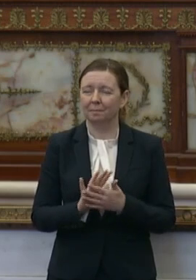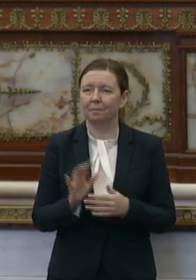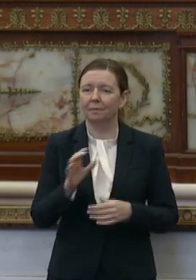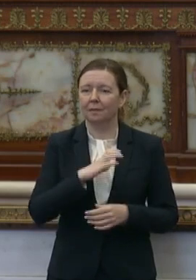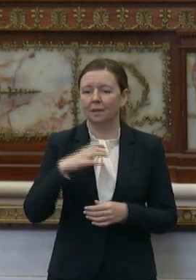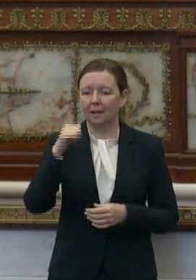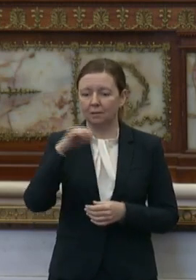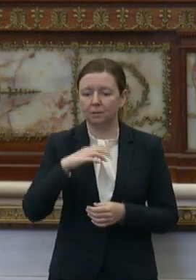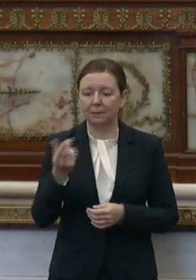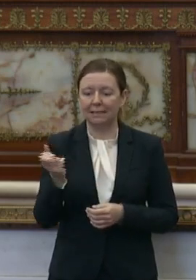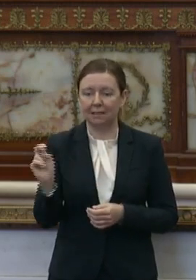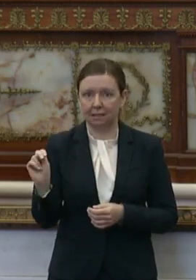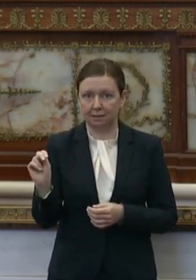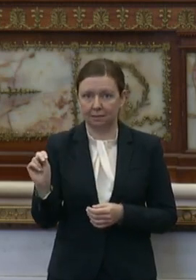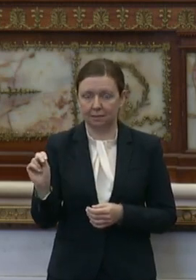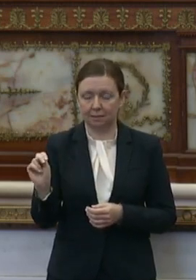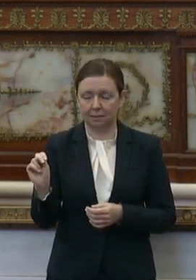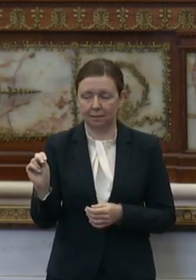Councilman Heenan?